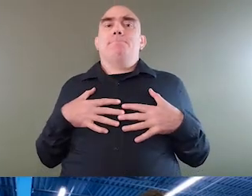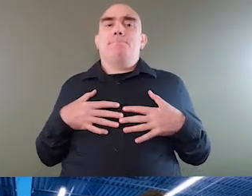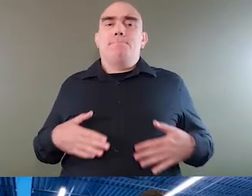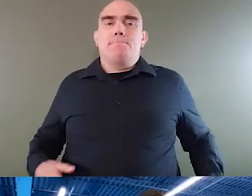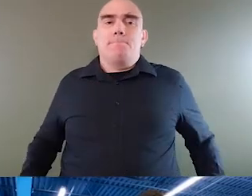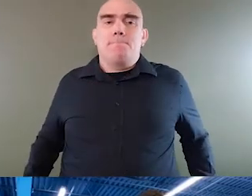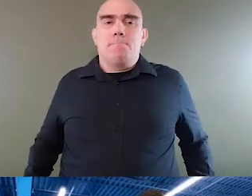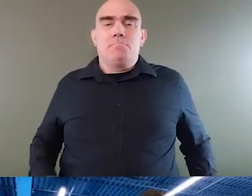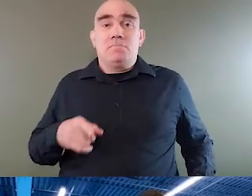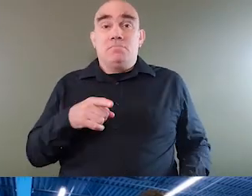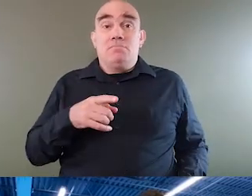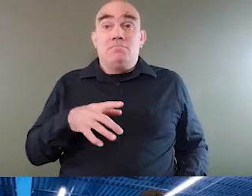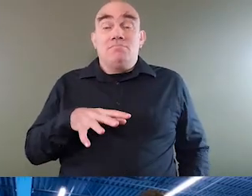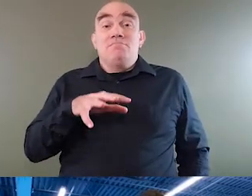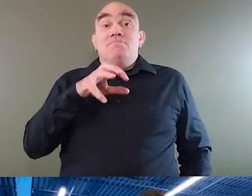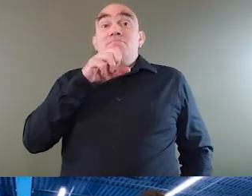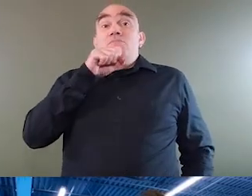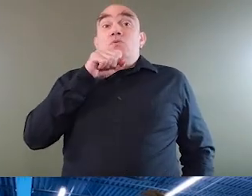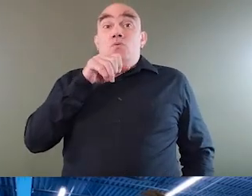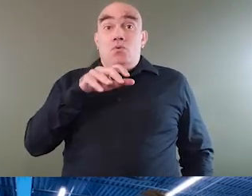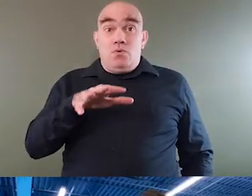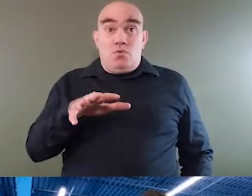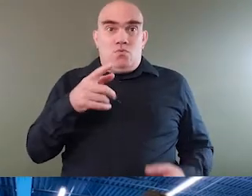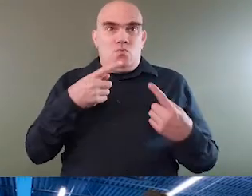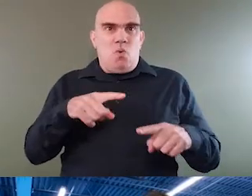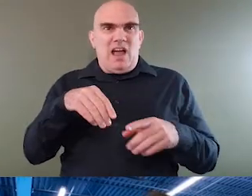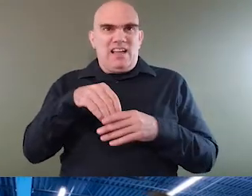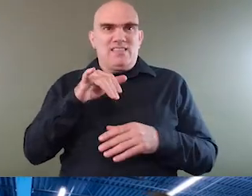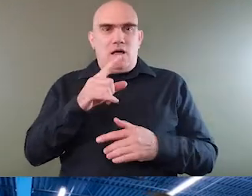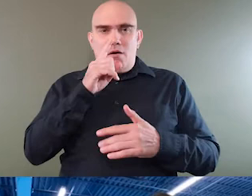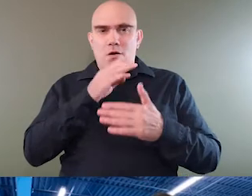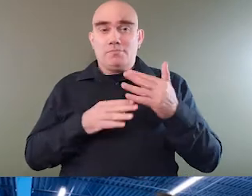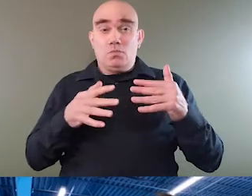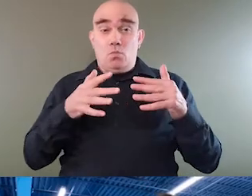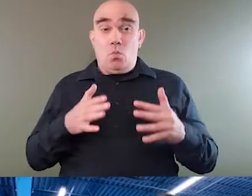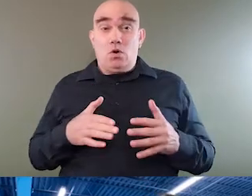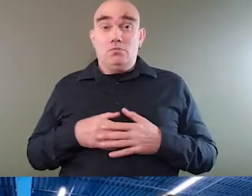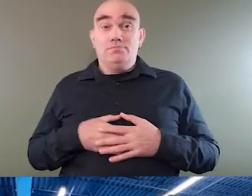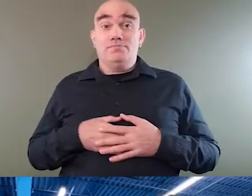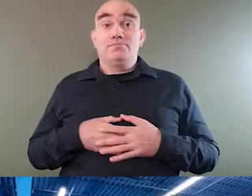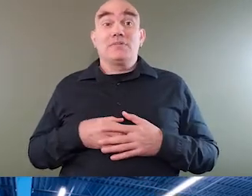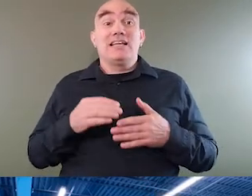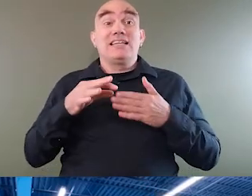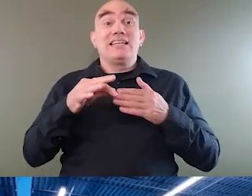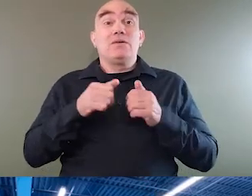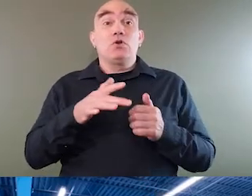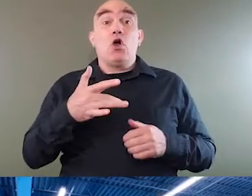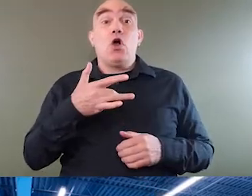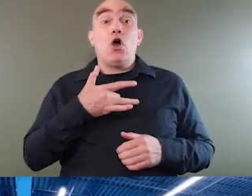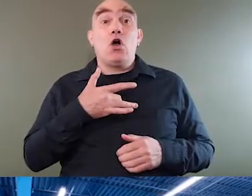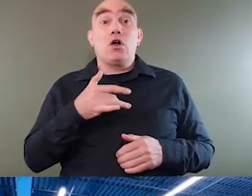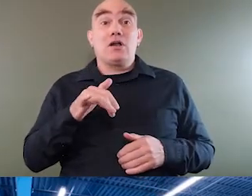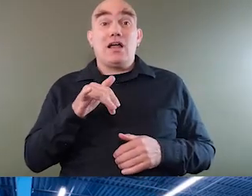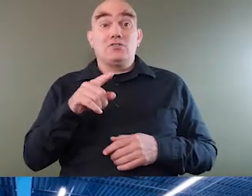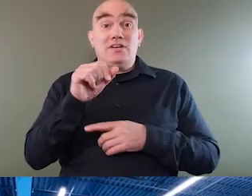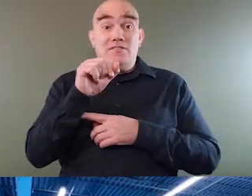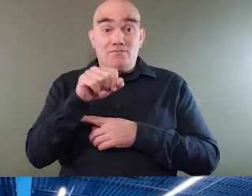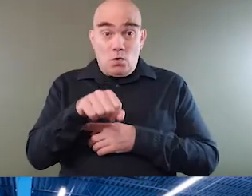Take an inhale here and exhale, Humble Warrior. Lead with your heart as you lean forward.